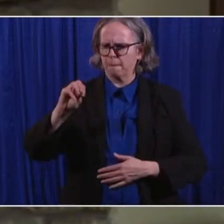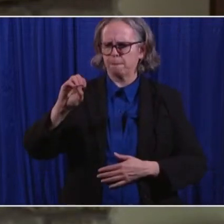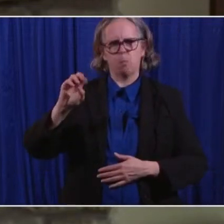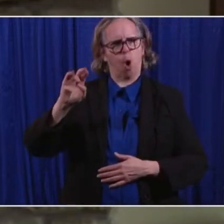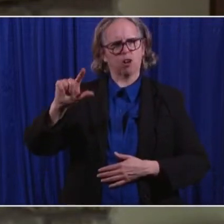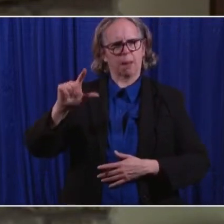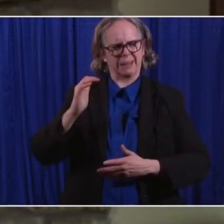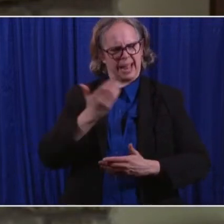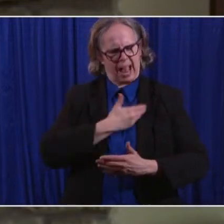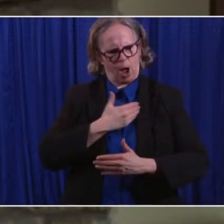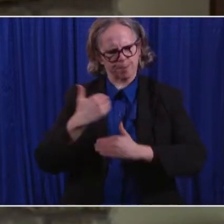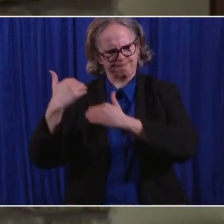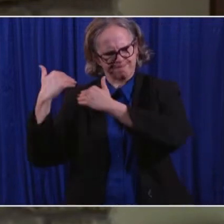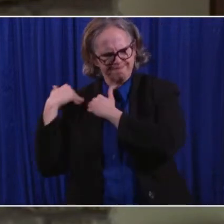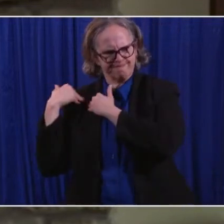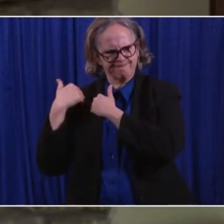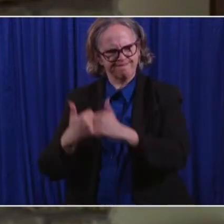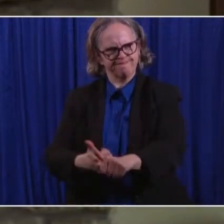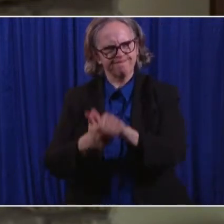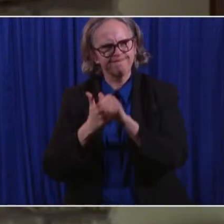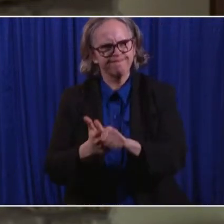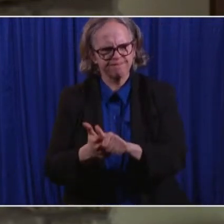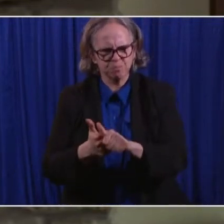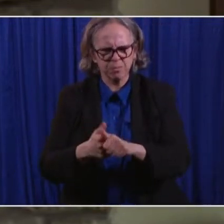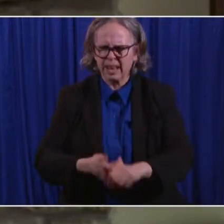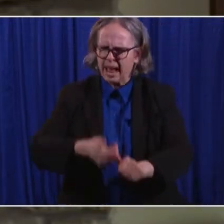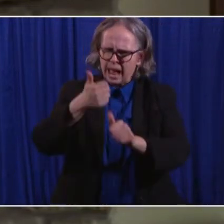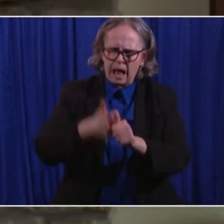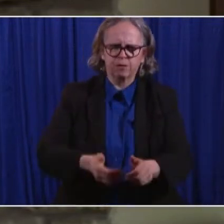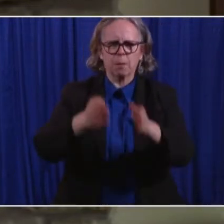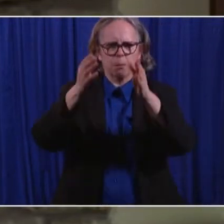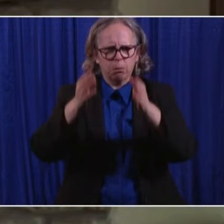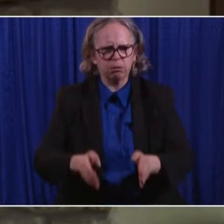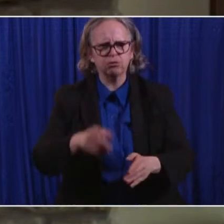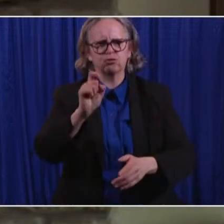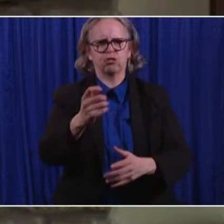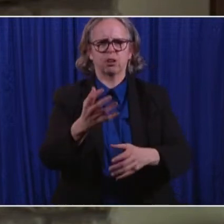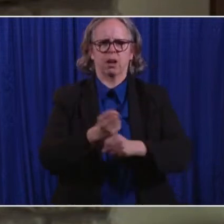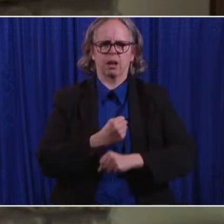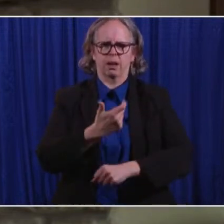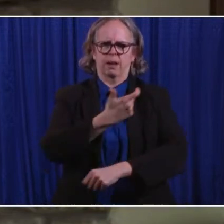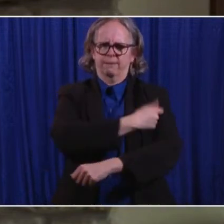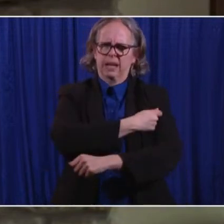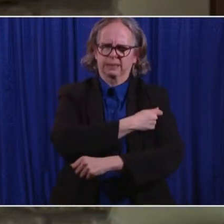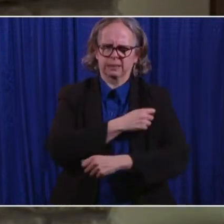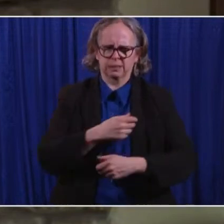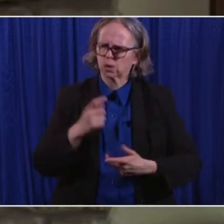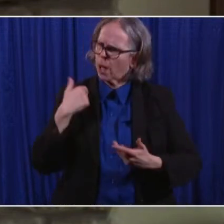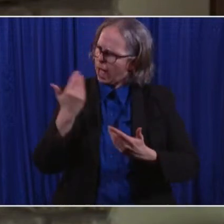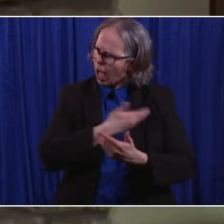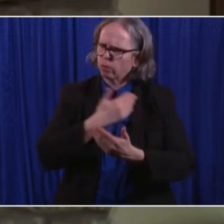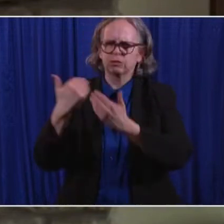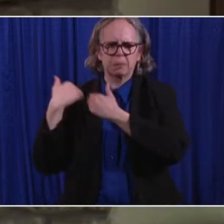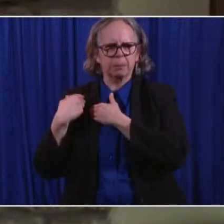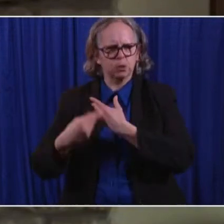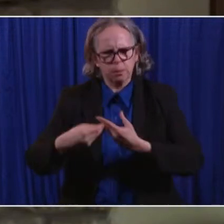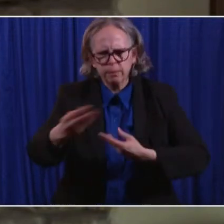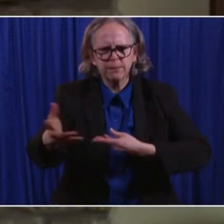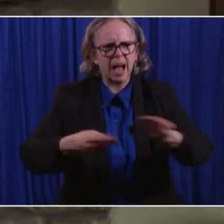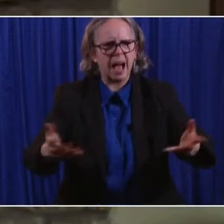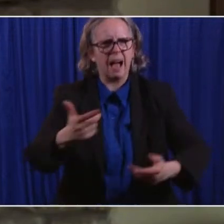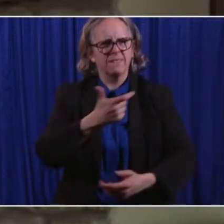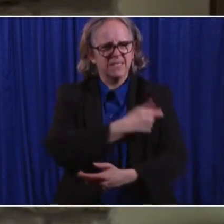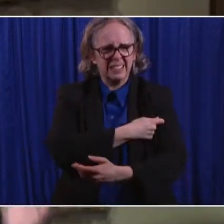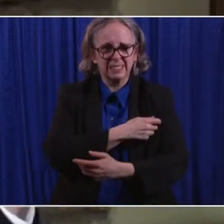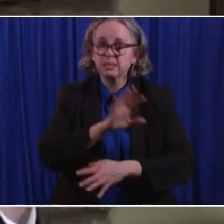it, every single one. And so we will continue to focus on that every day. And it's taking